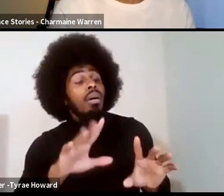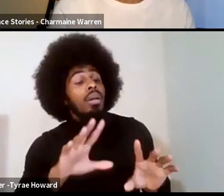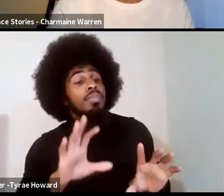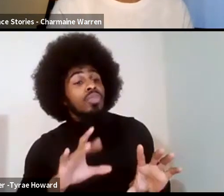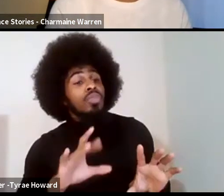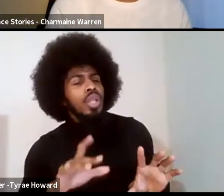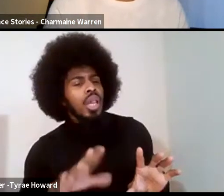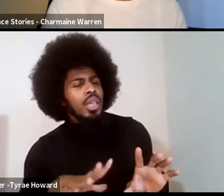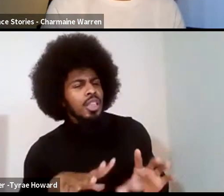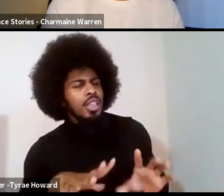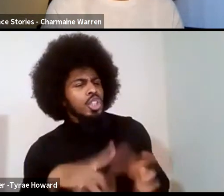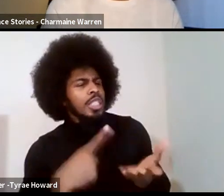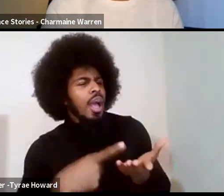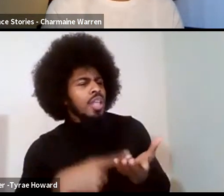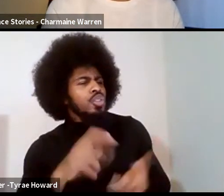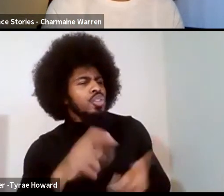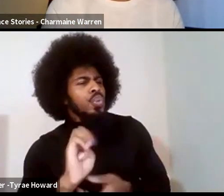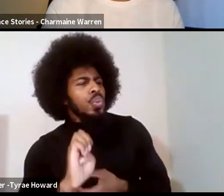So